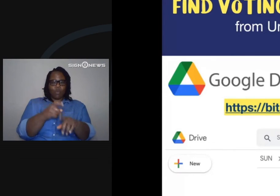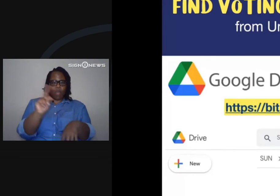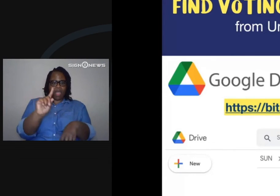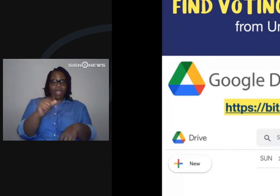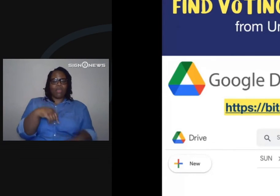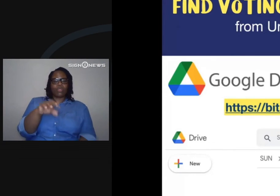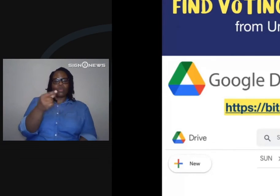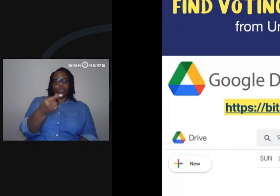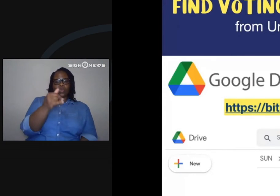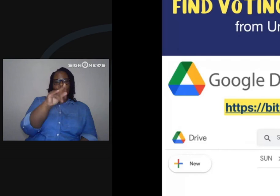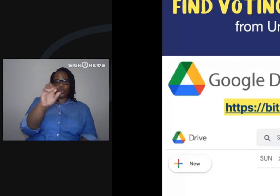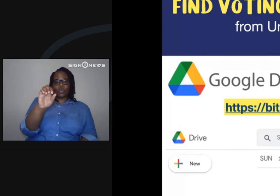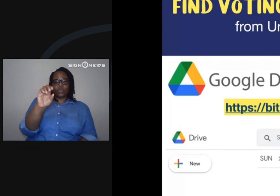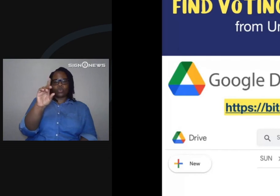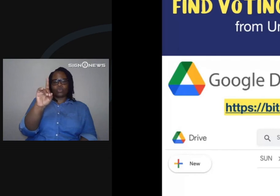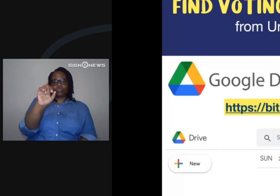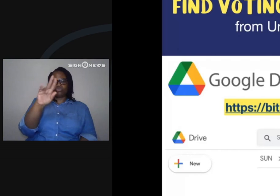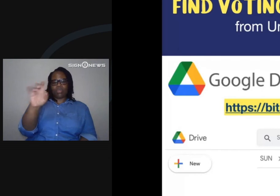Gina.